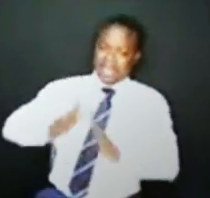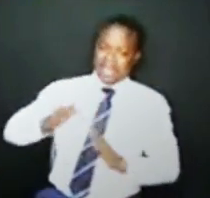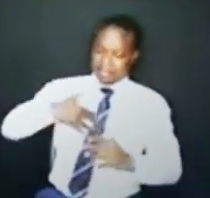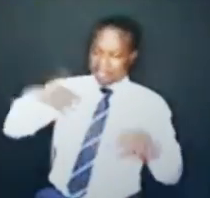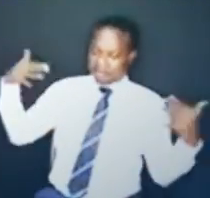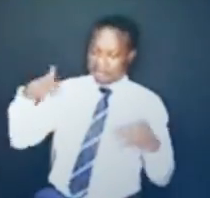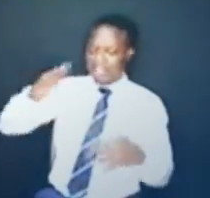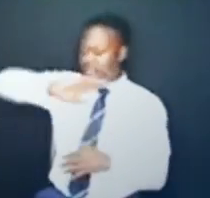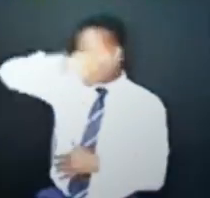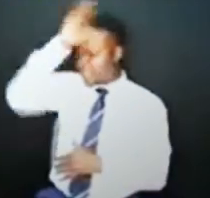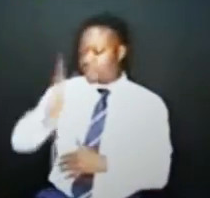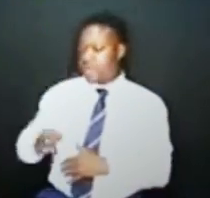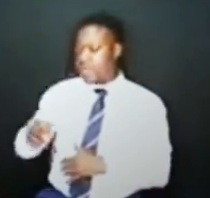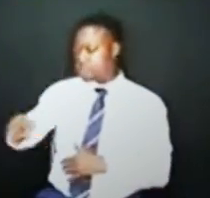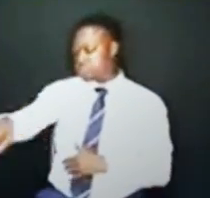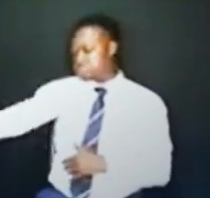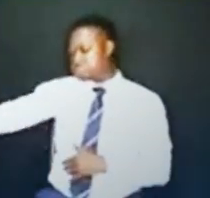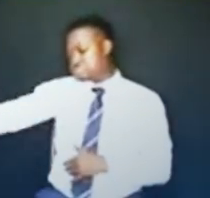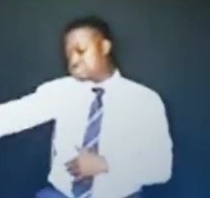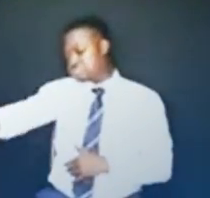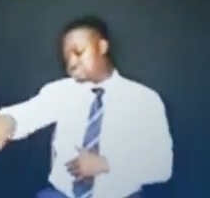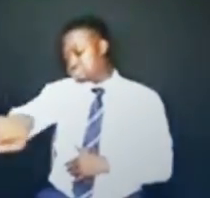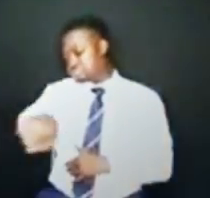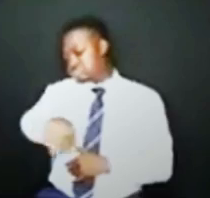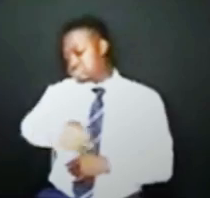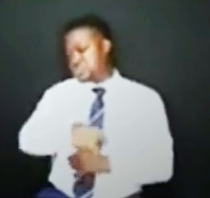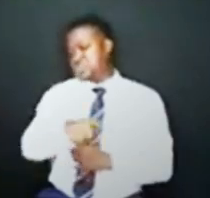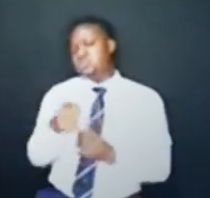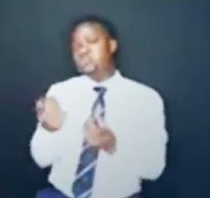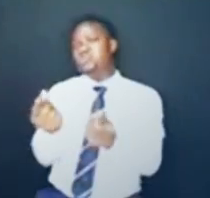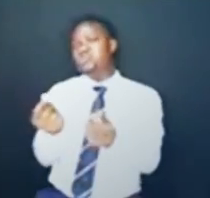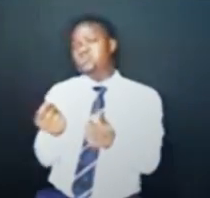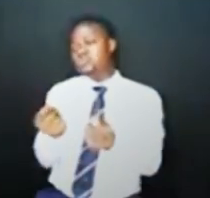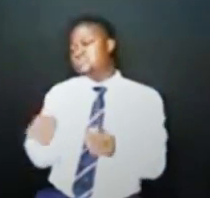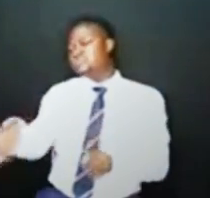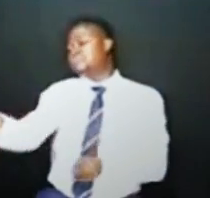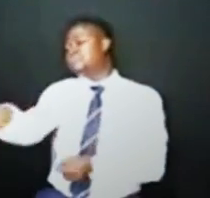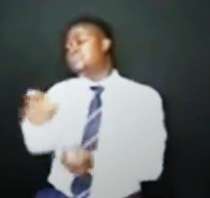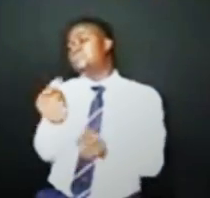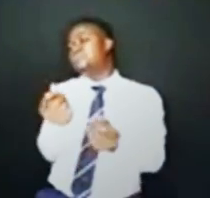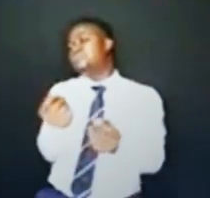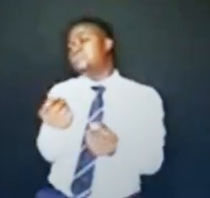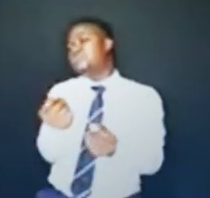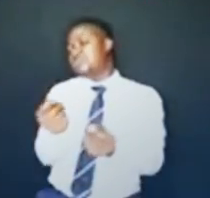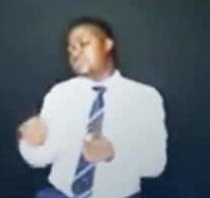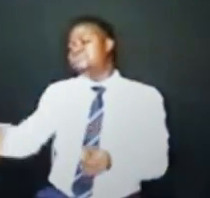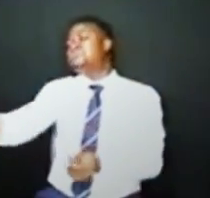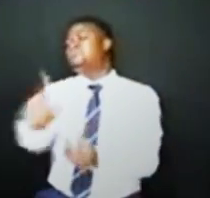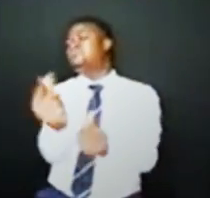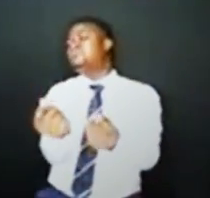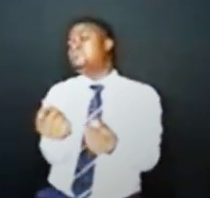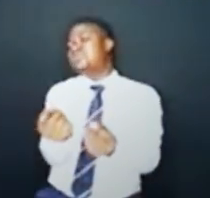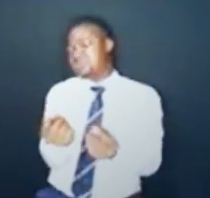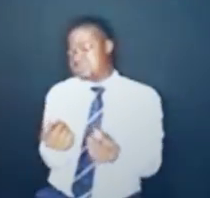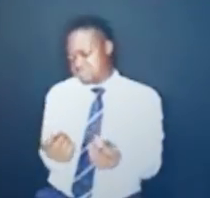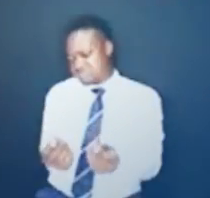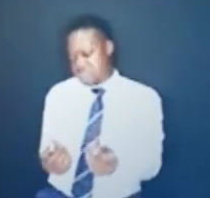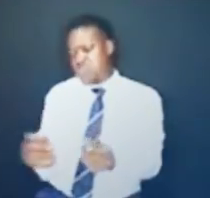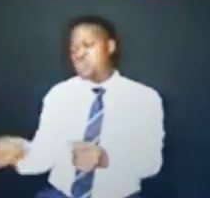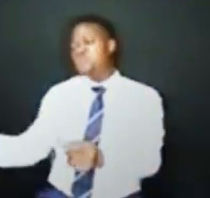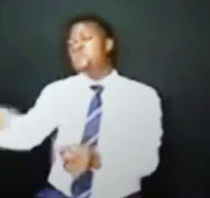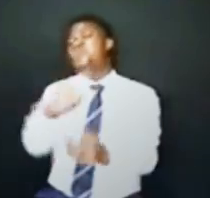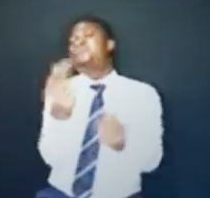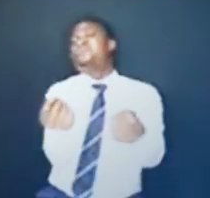What can mere mortals do to me? Now, emma ye de nam ekanse. Erade ne mebo afo minsro onipa